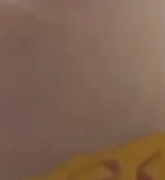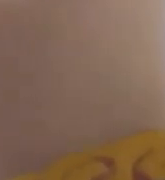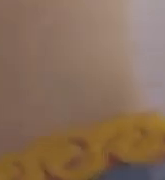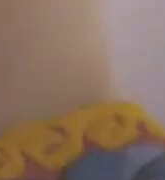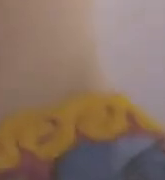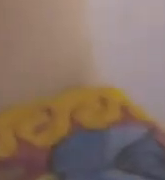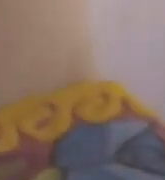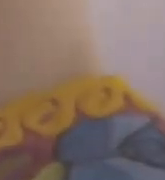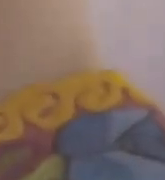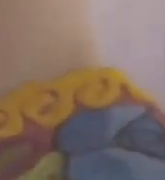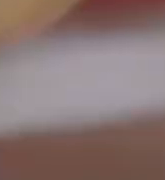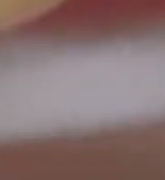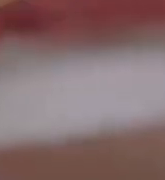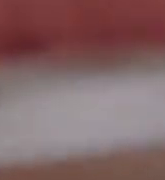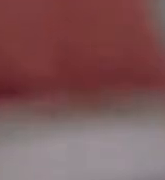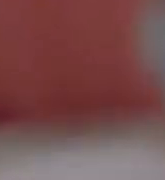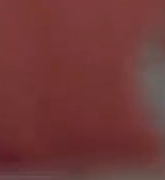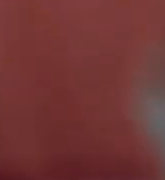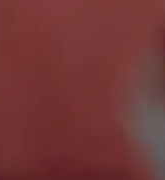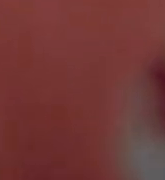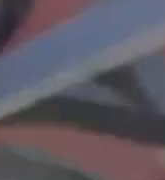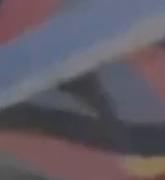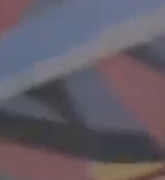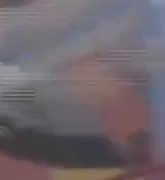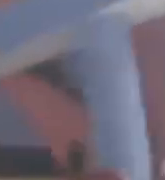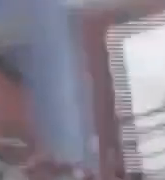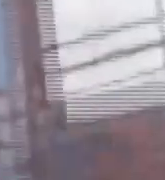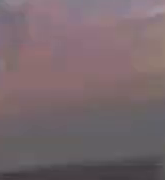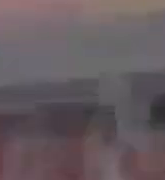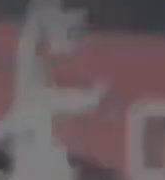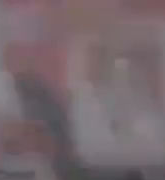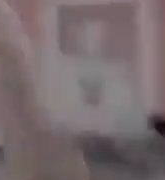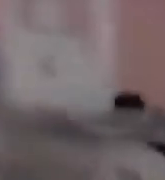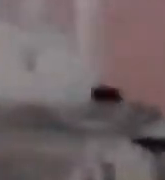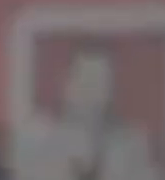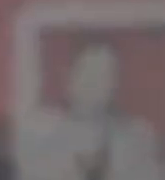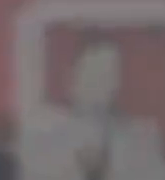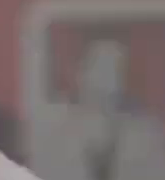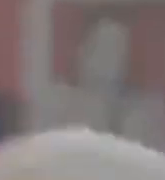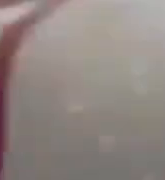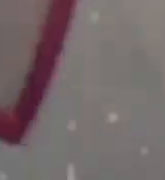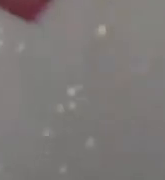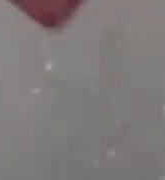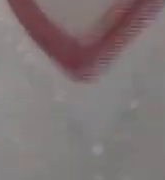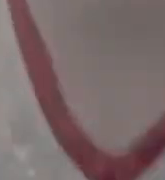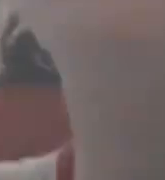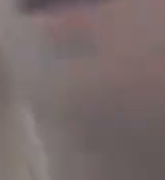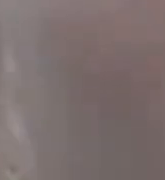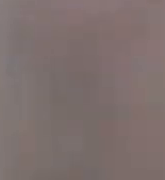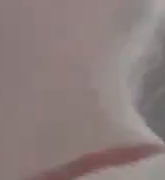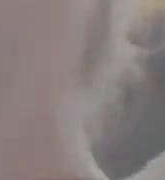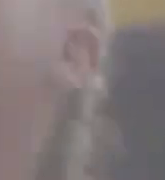I'm 11-year-old and I'm a champion in gymnastics.